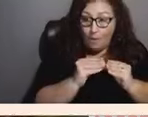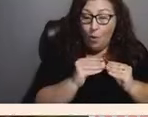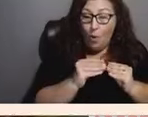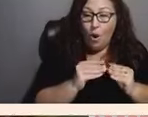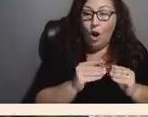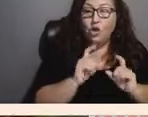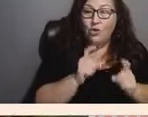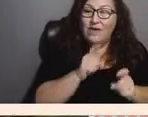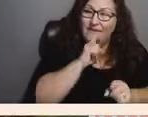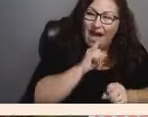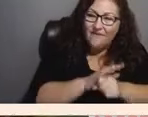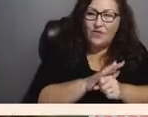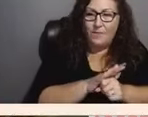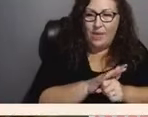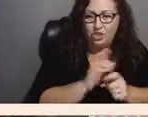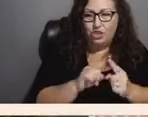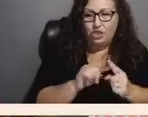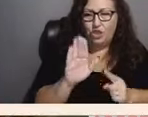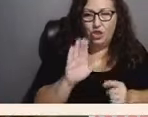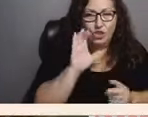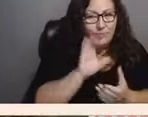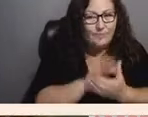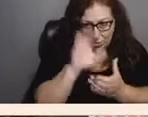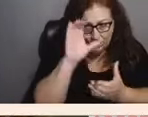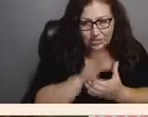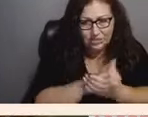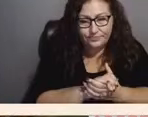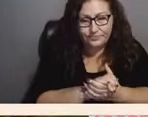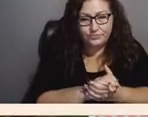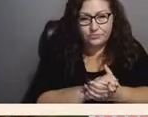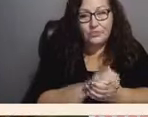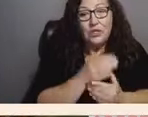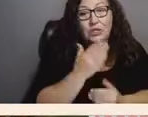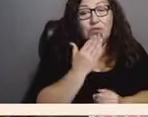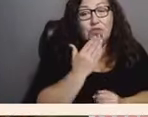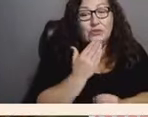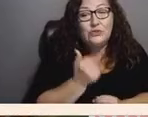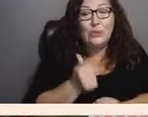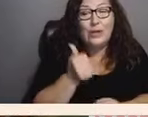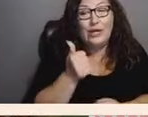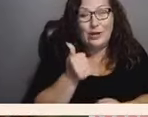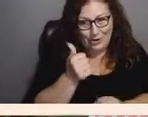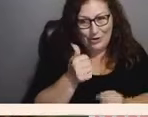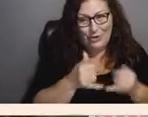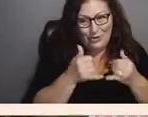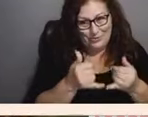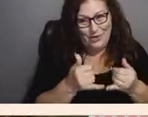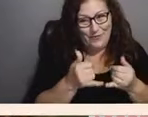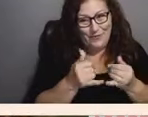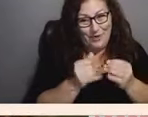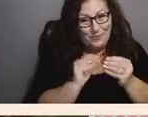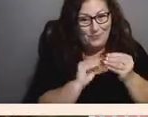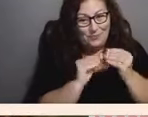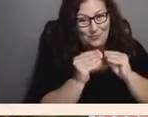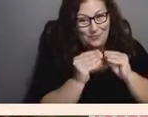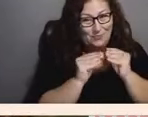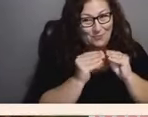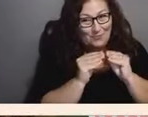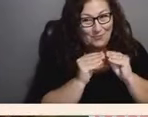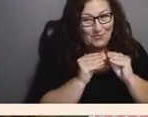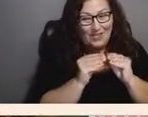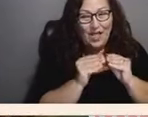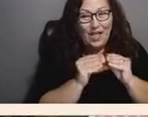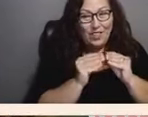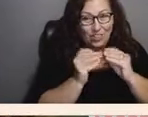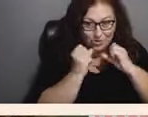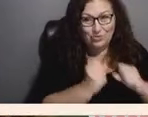affirmation to your spouse, the sweeter the trophy, the sweeter and stronger